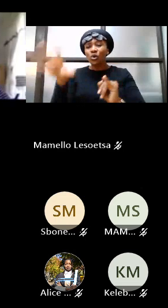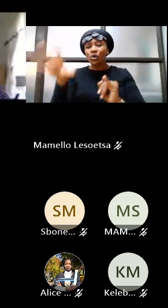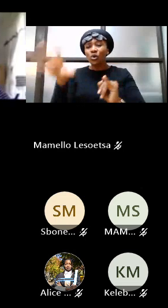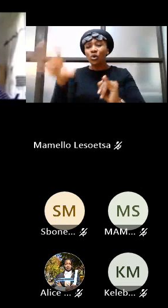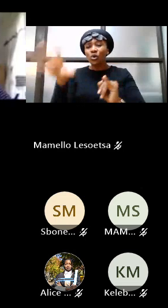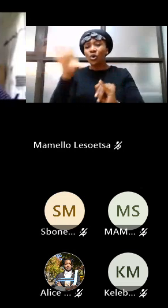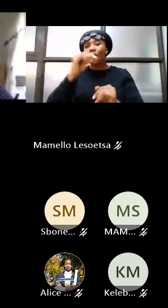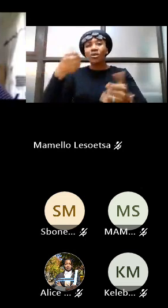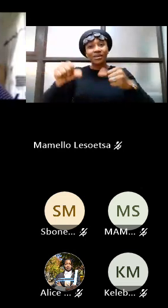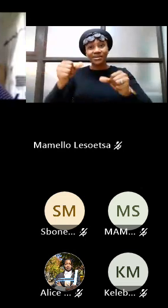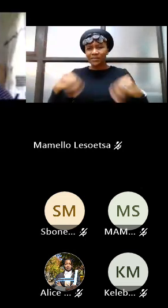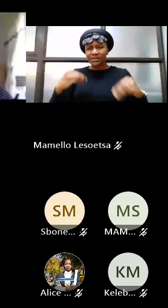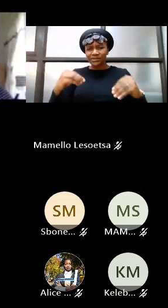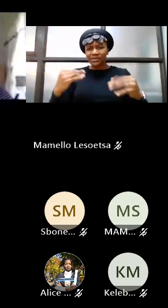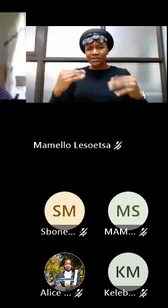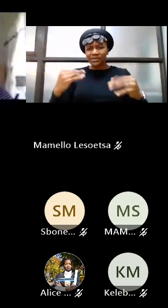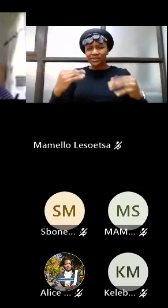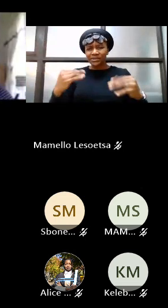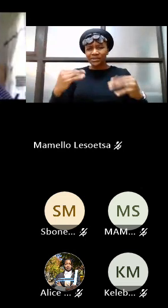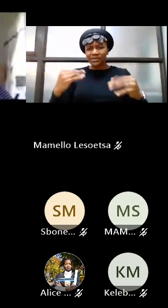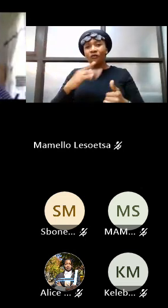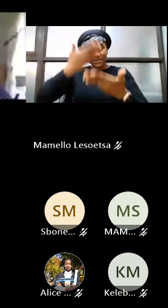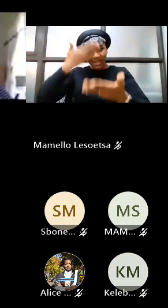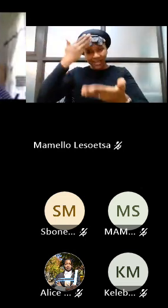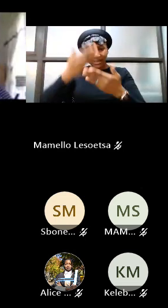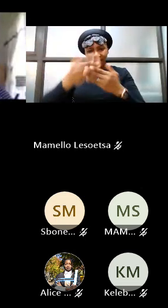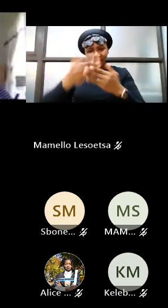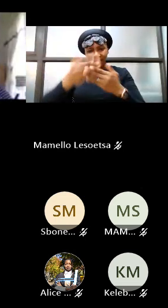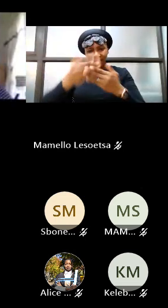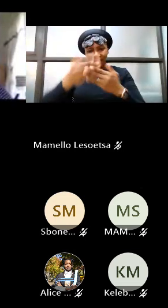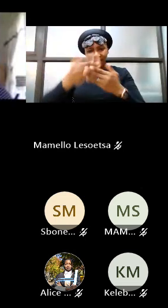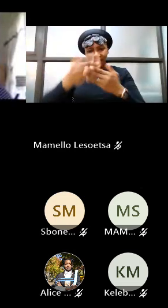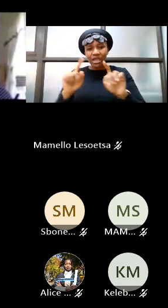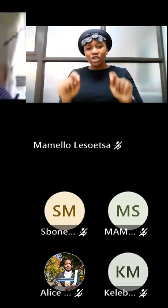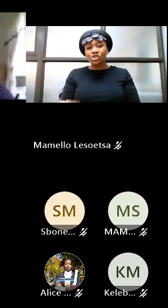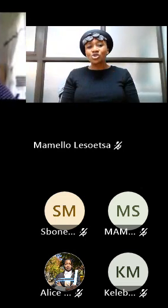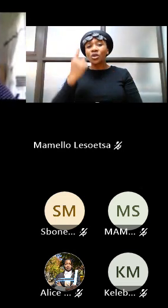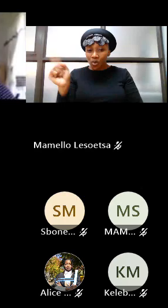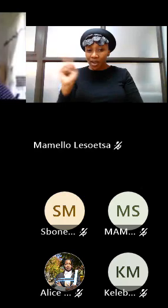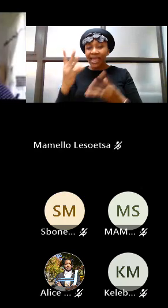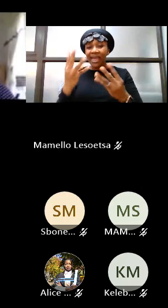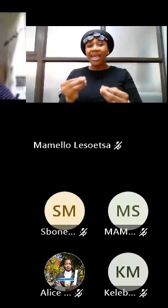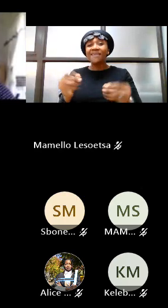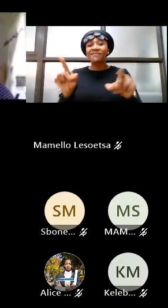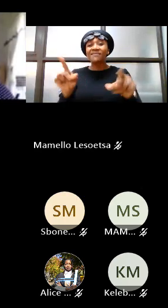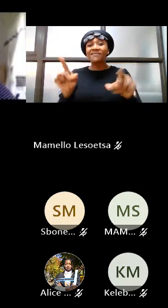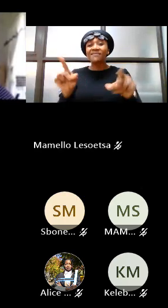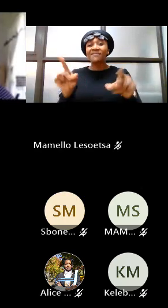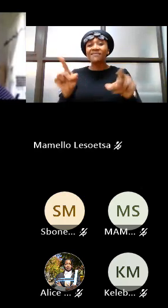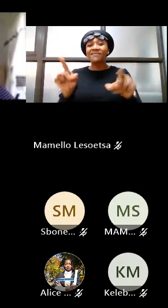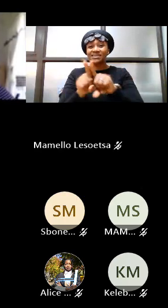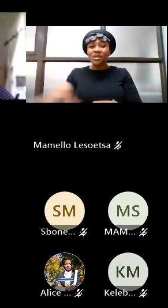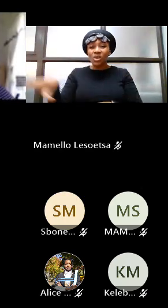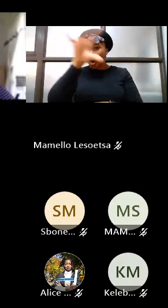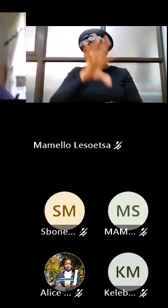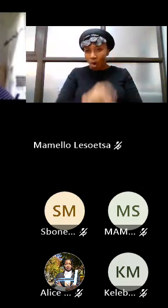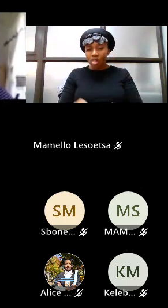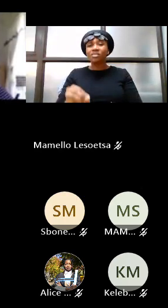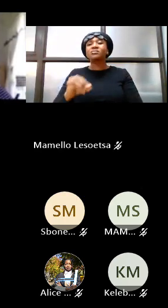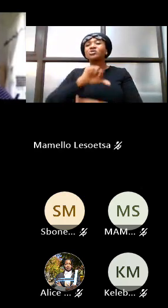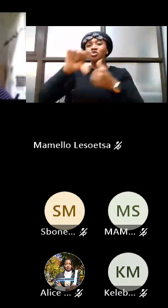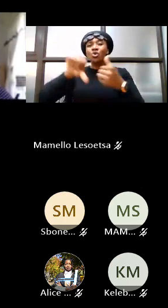my study, the one drive that all of them have across the board is that they are not socially included, whether it